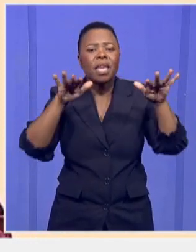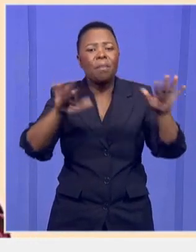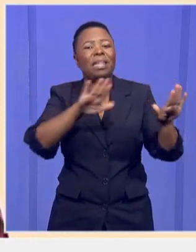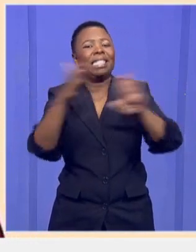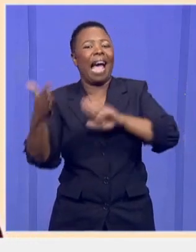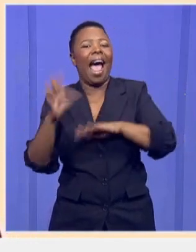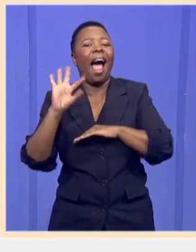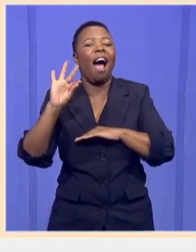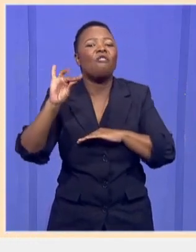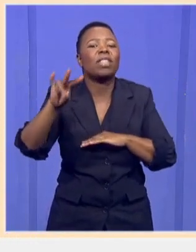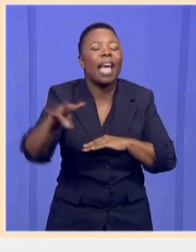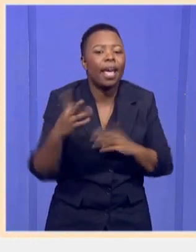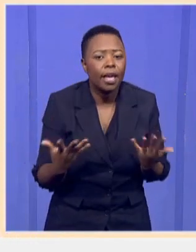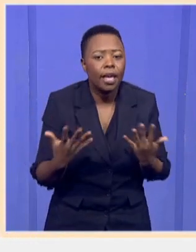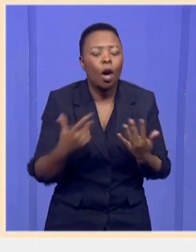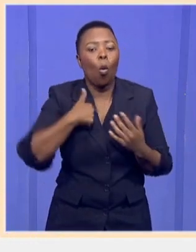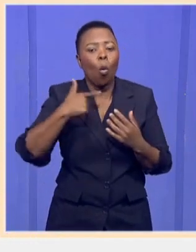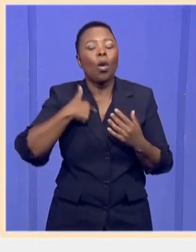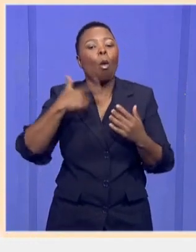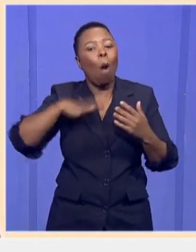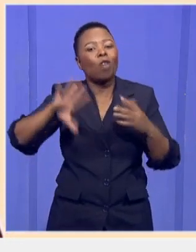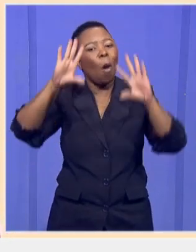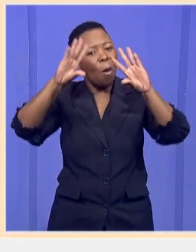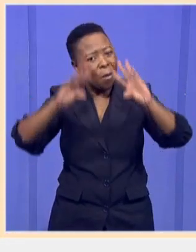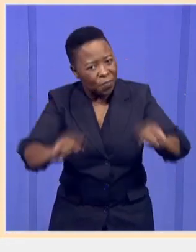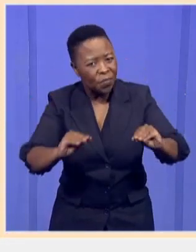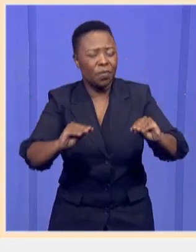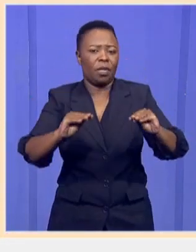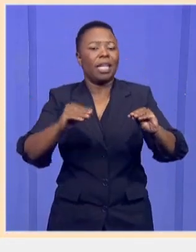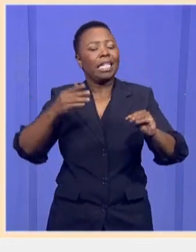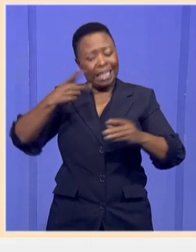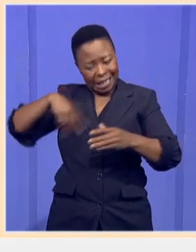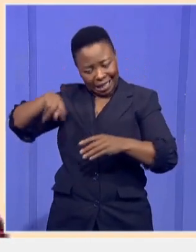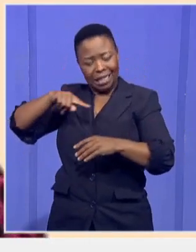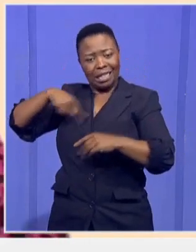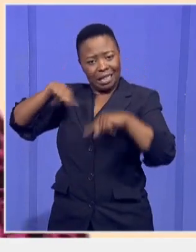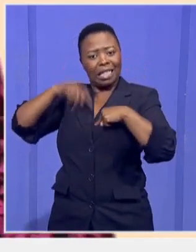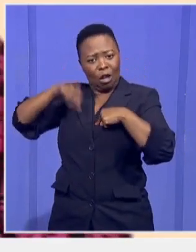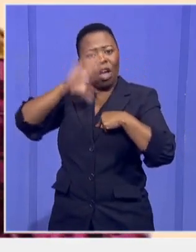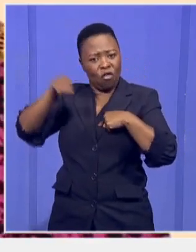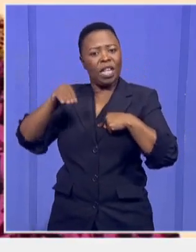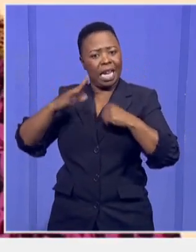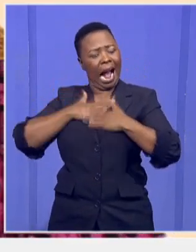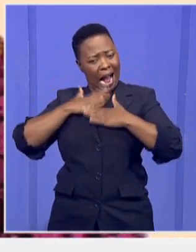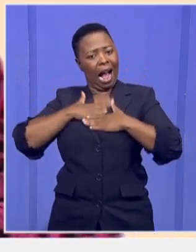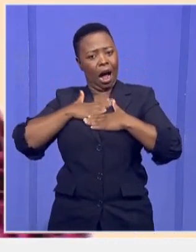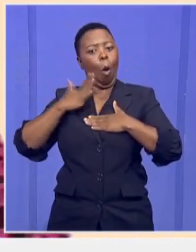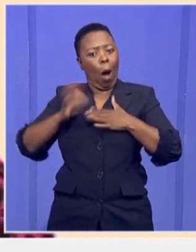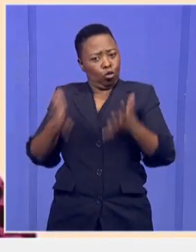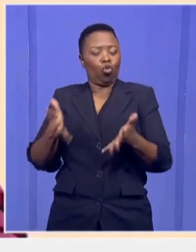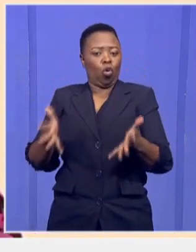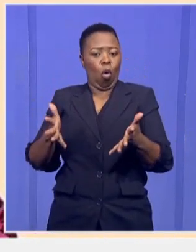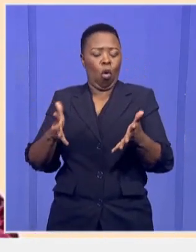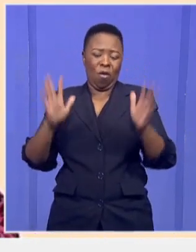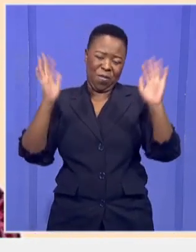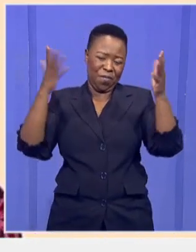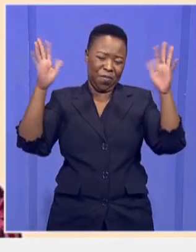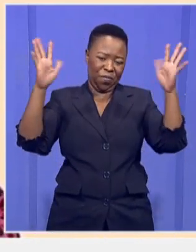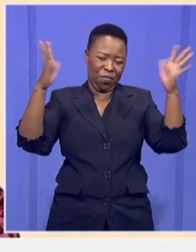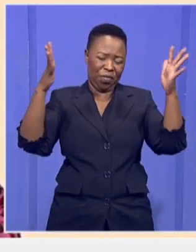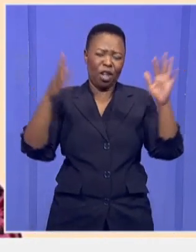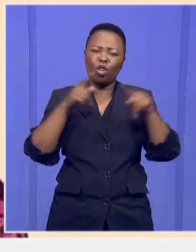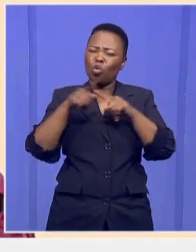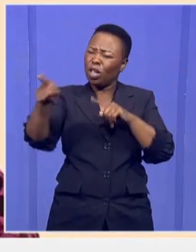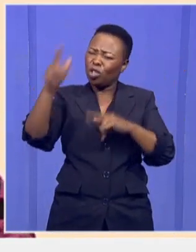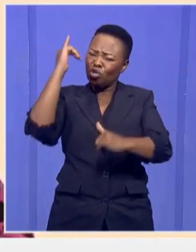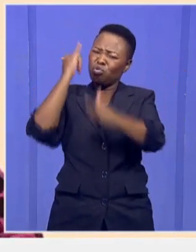want to end this conflict. That is the position of South Africa. So I think it's absolutely wrong